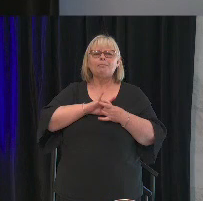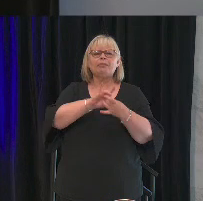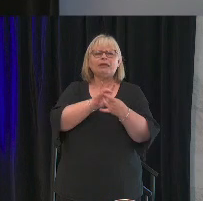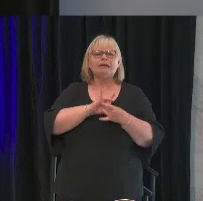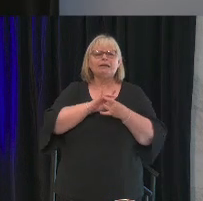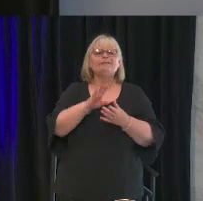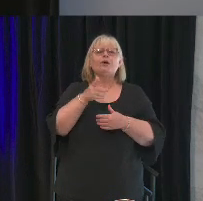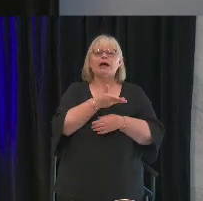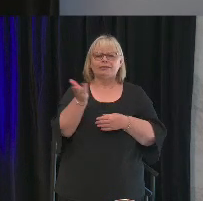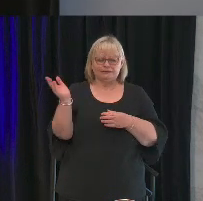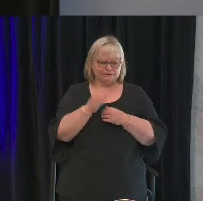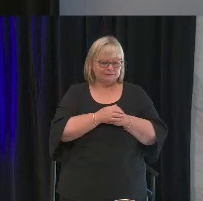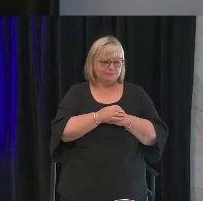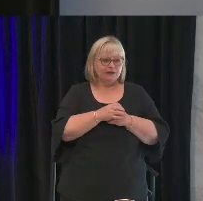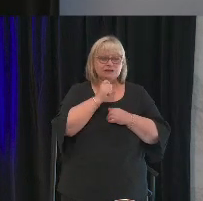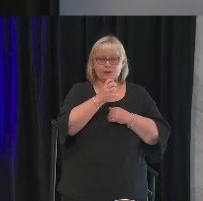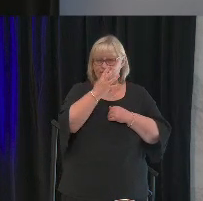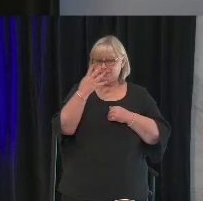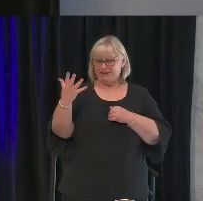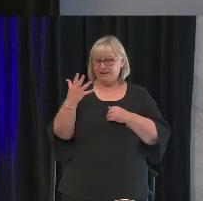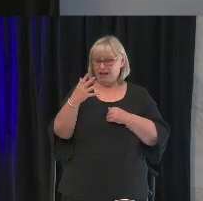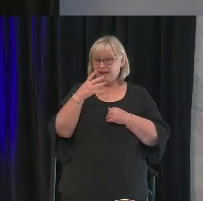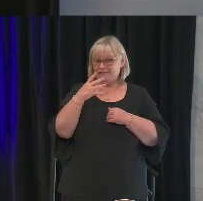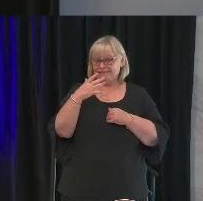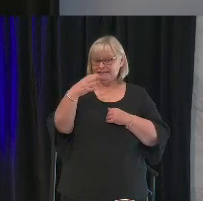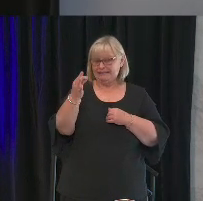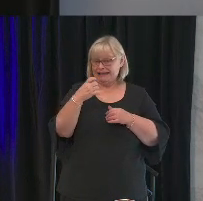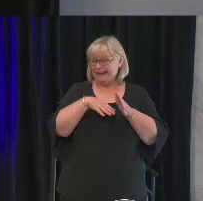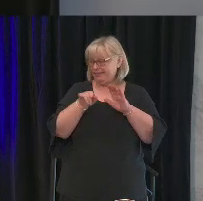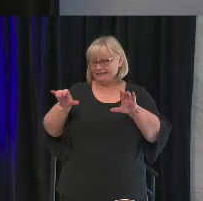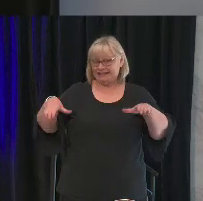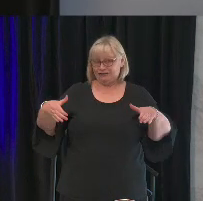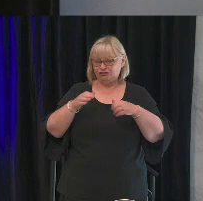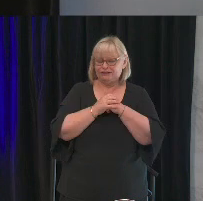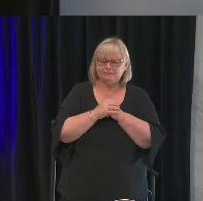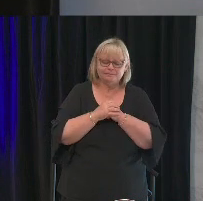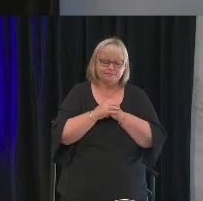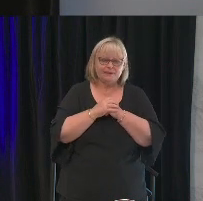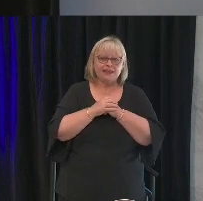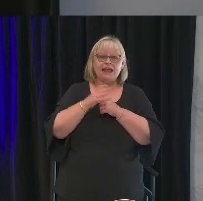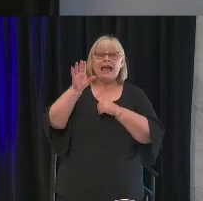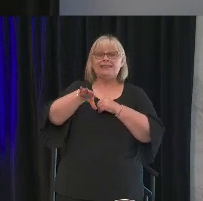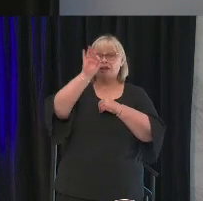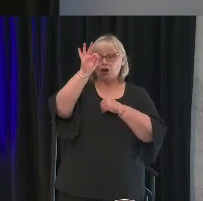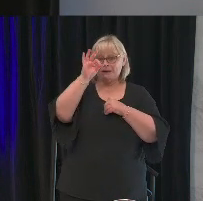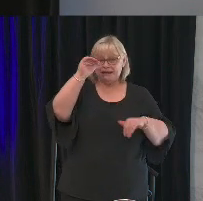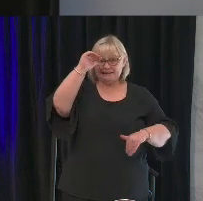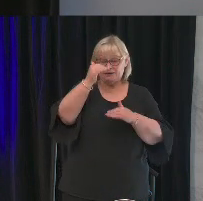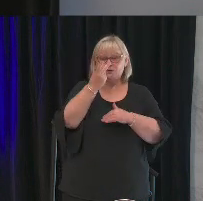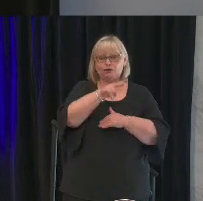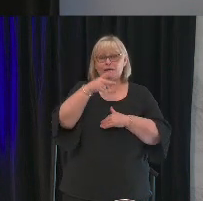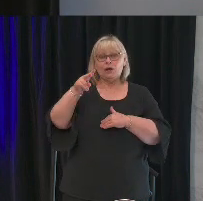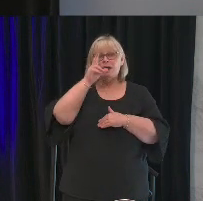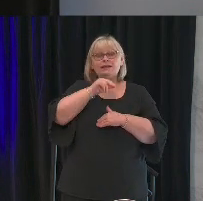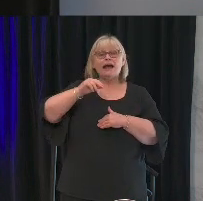others. 45 entries were considered in the young adult category. And the nominees for the 2020 Young